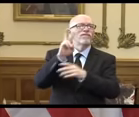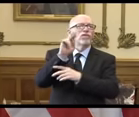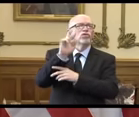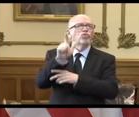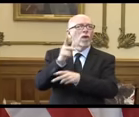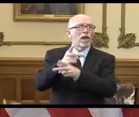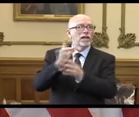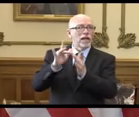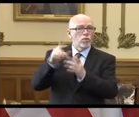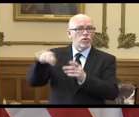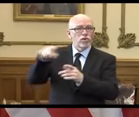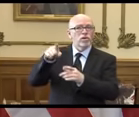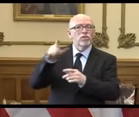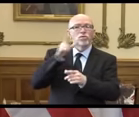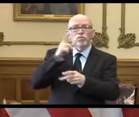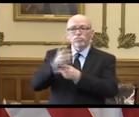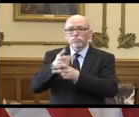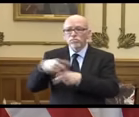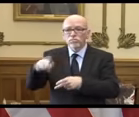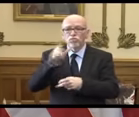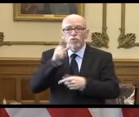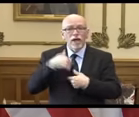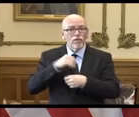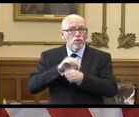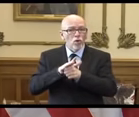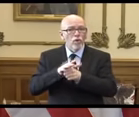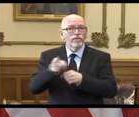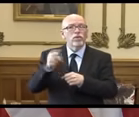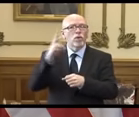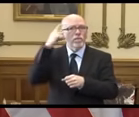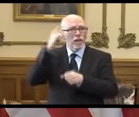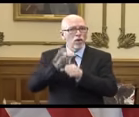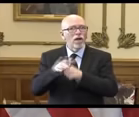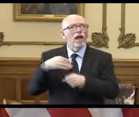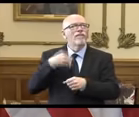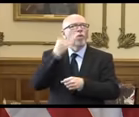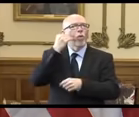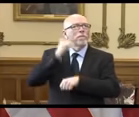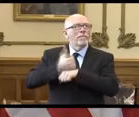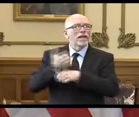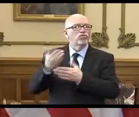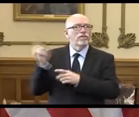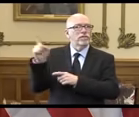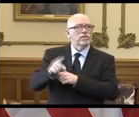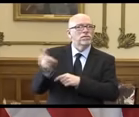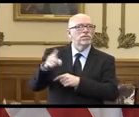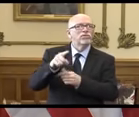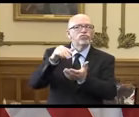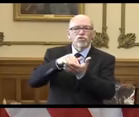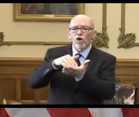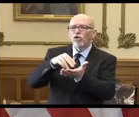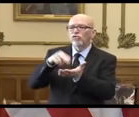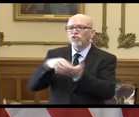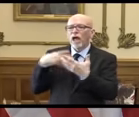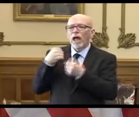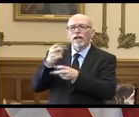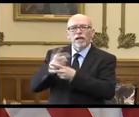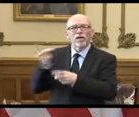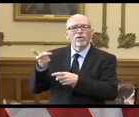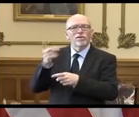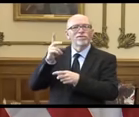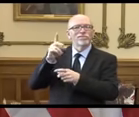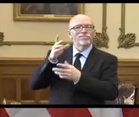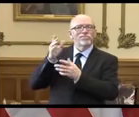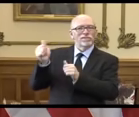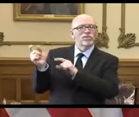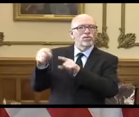COVID or suspected COVID with home-based health services supervised by the physicians and healthcare teams of our federally qualified health